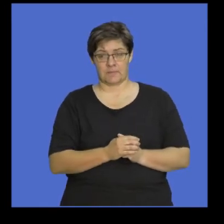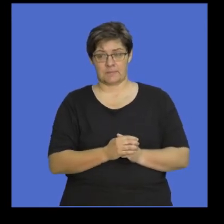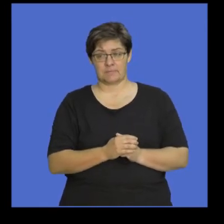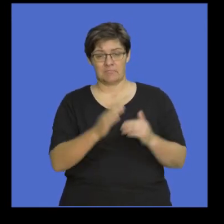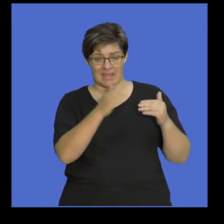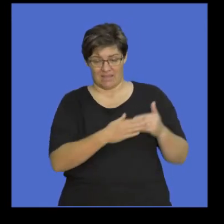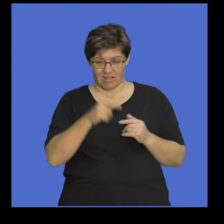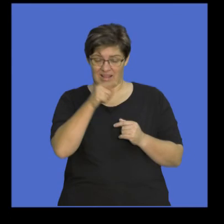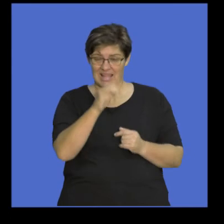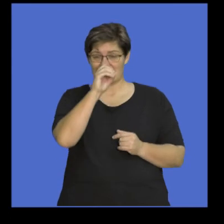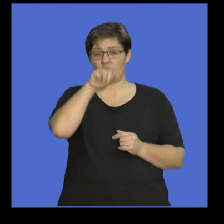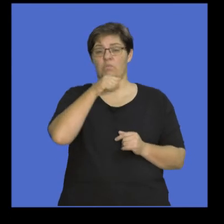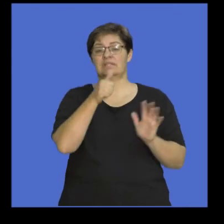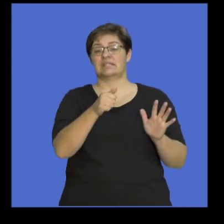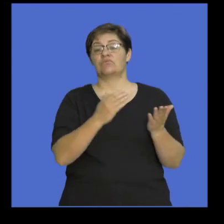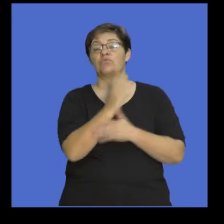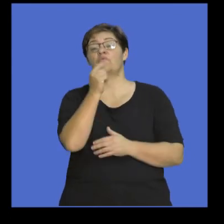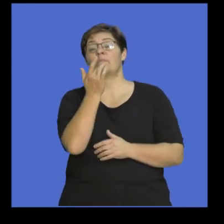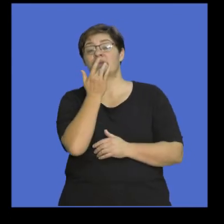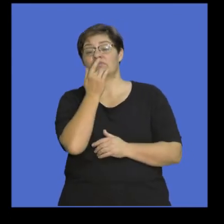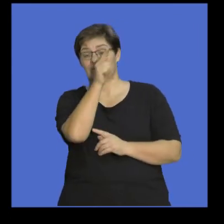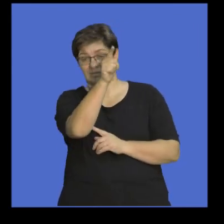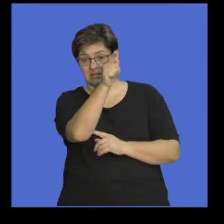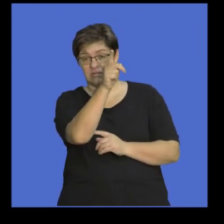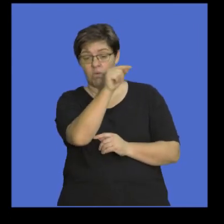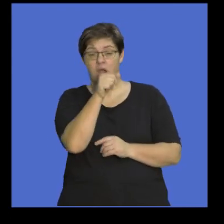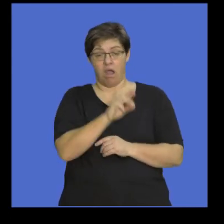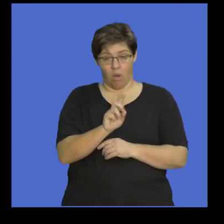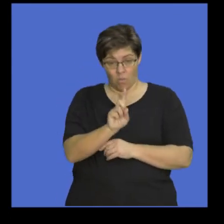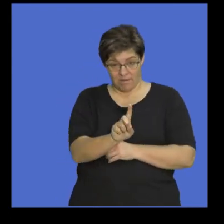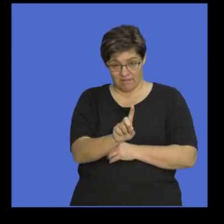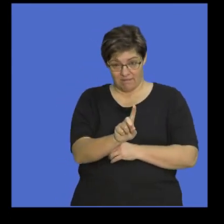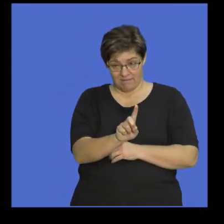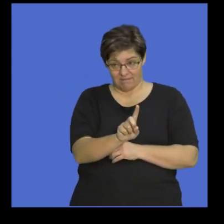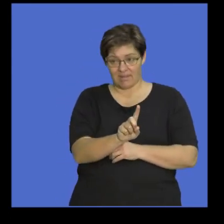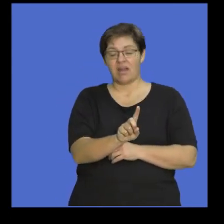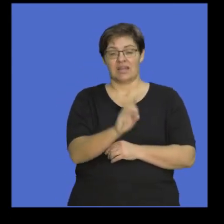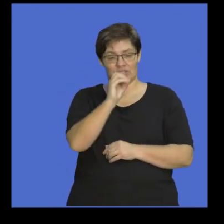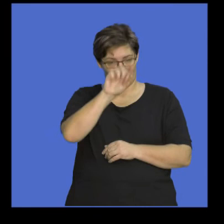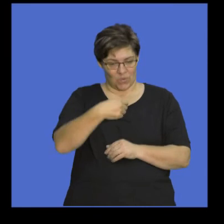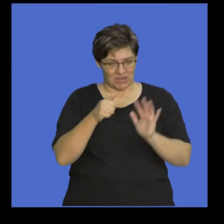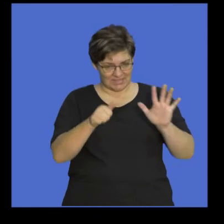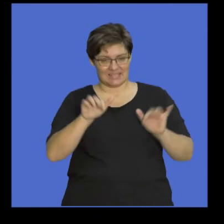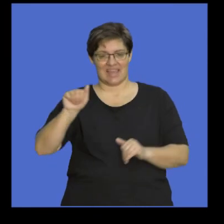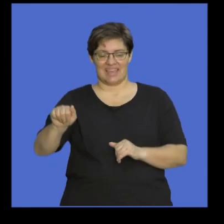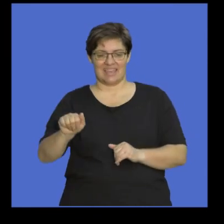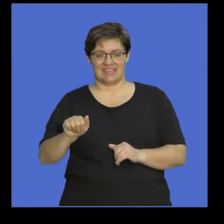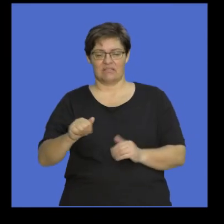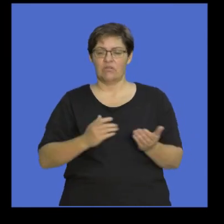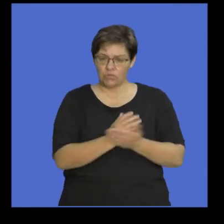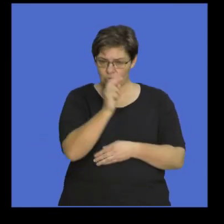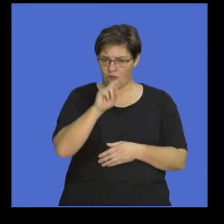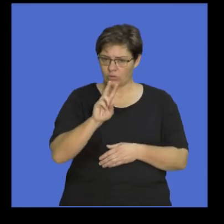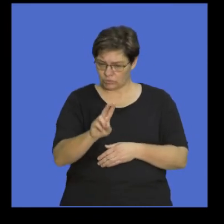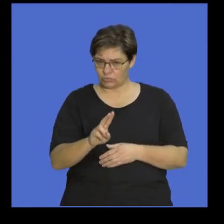careful about that, because this is through the battery. Now this is through R1, okay? This is through R2, right? So what do we